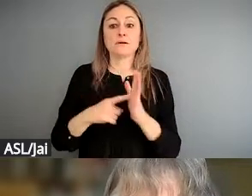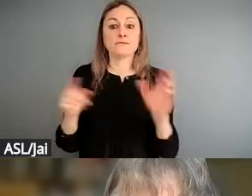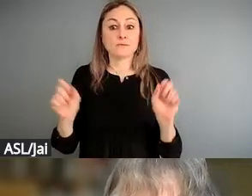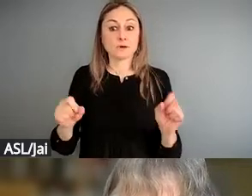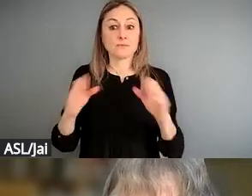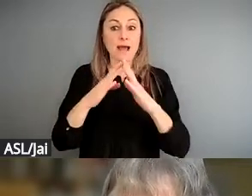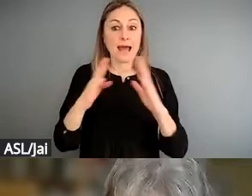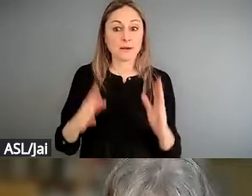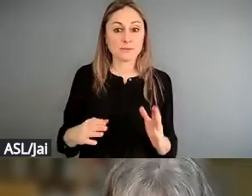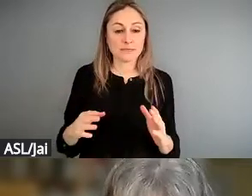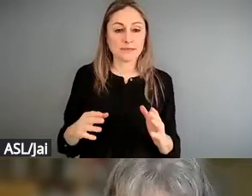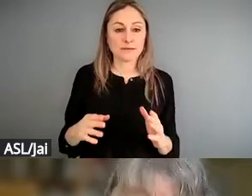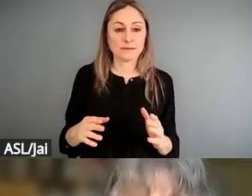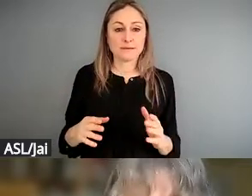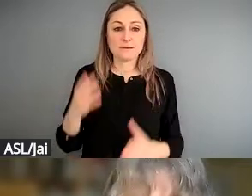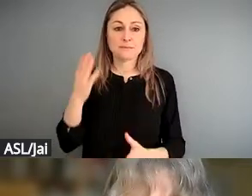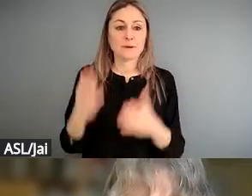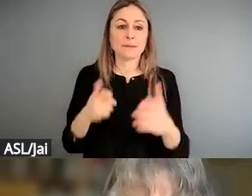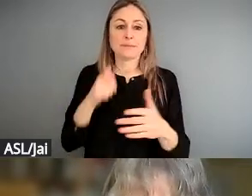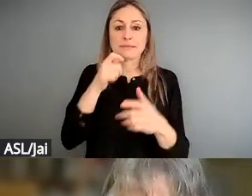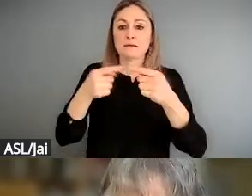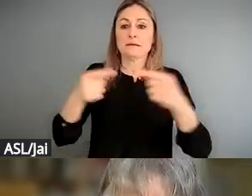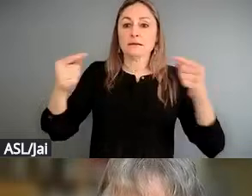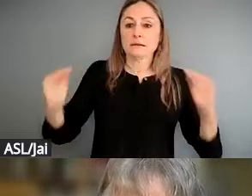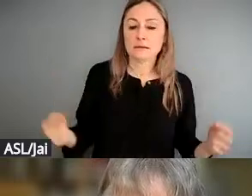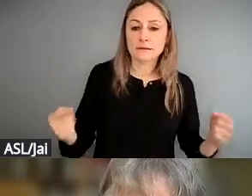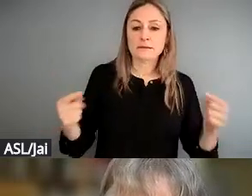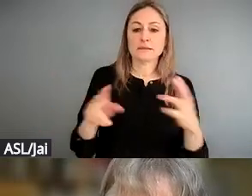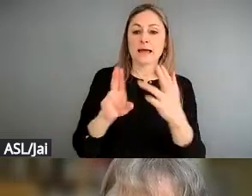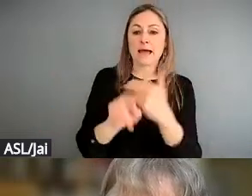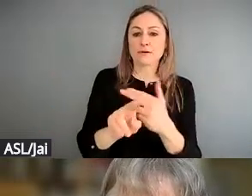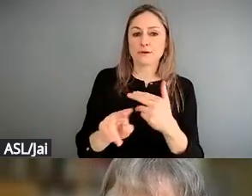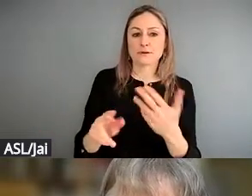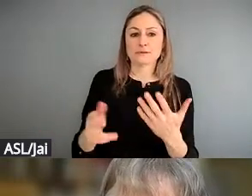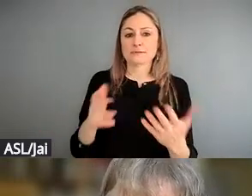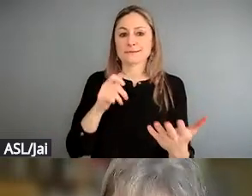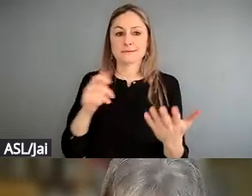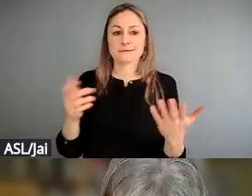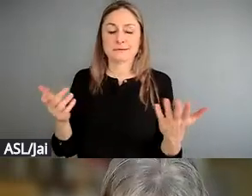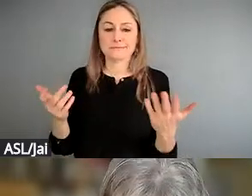maybe not adjacent to the freeway might not be desirable because of different,